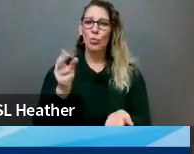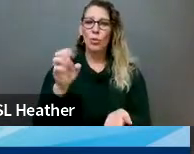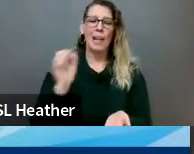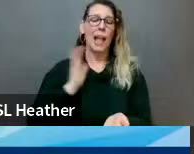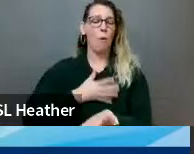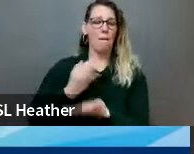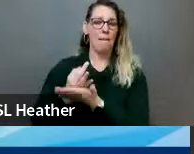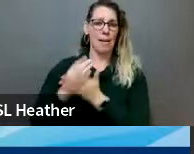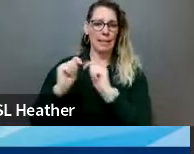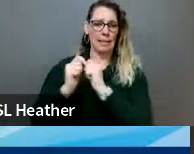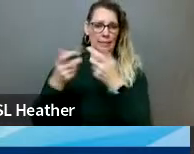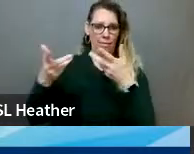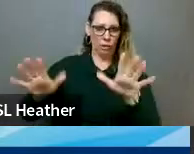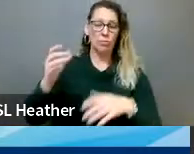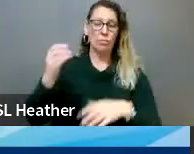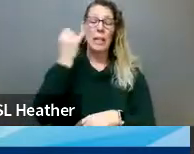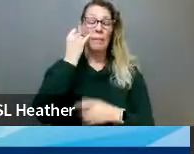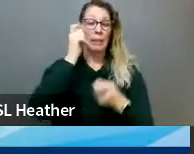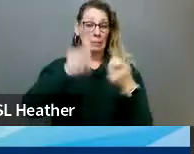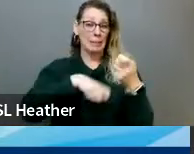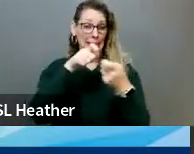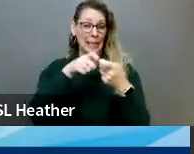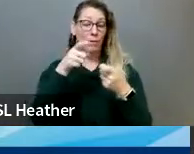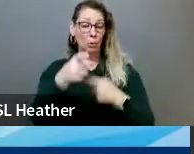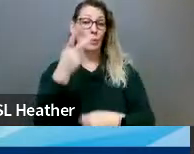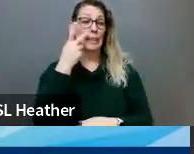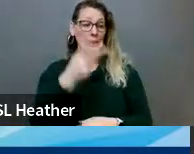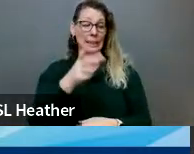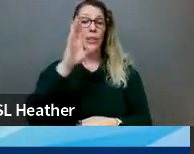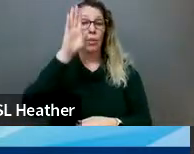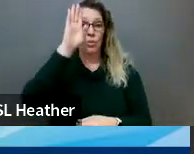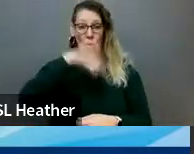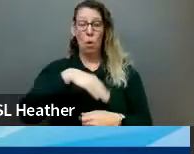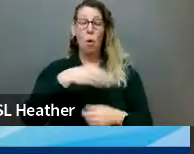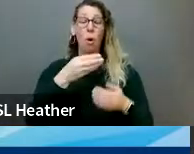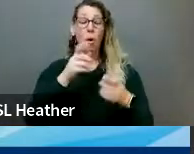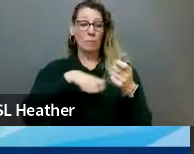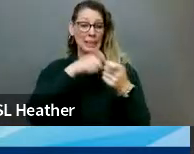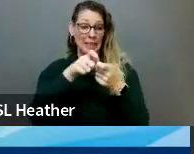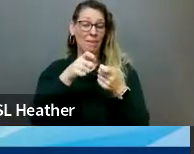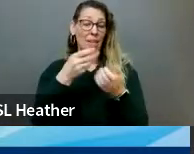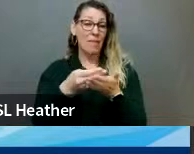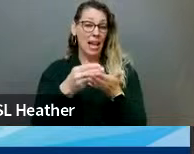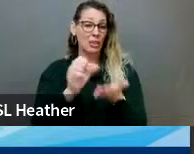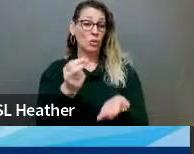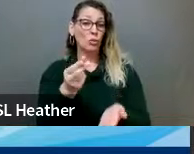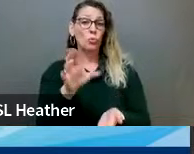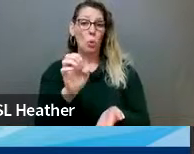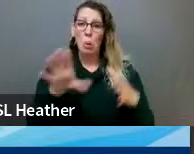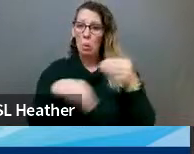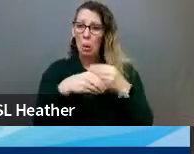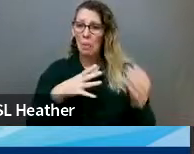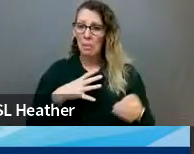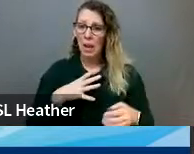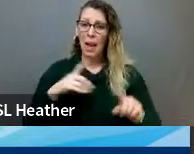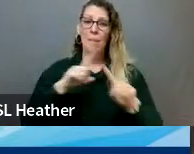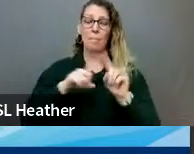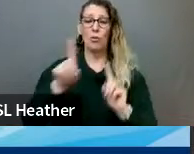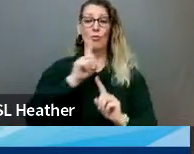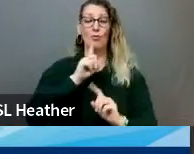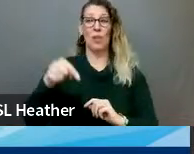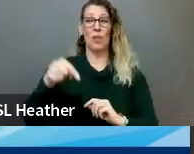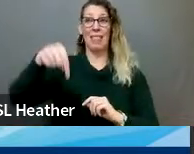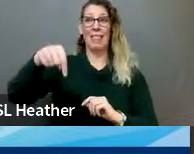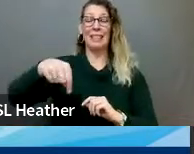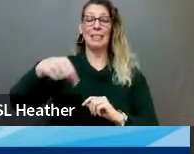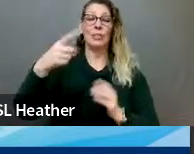that. If there's particular ones that you see that you do know of potential funding sources, feel free to add that. But really this is is